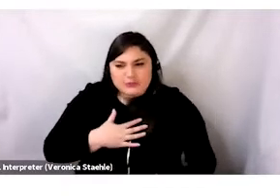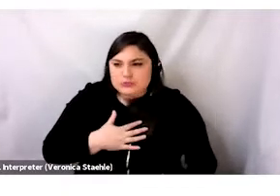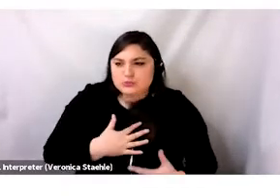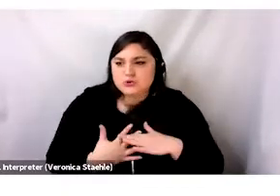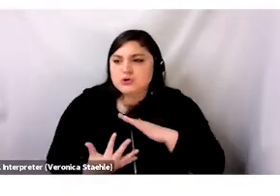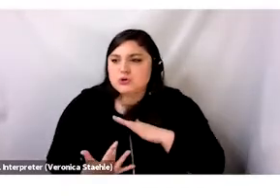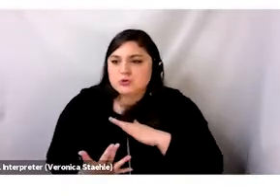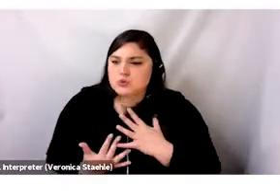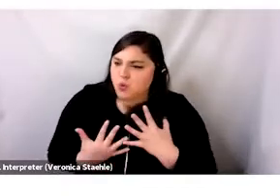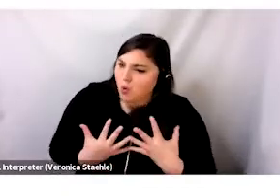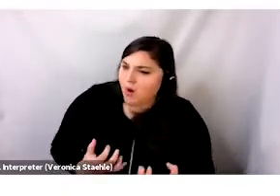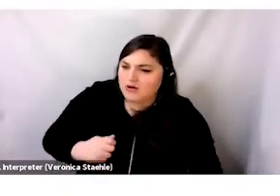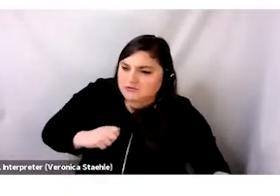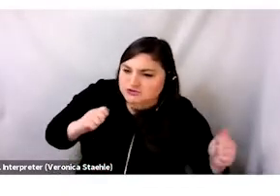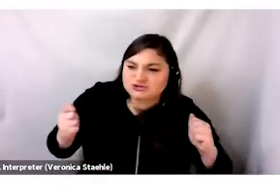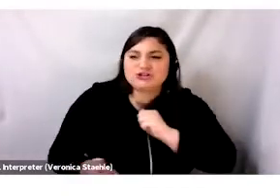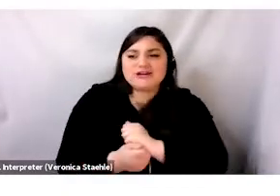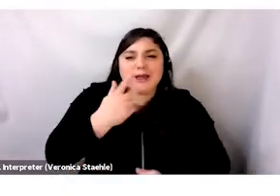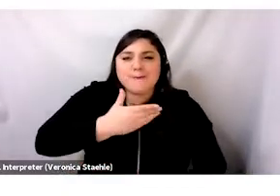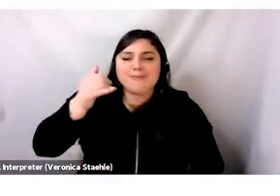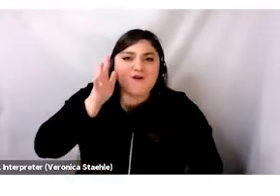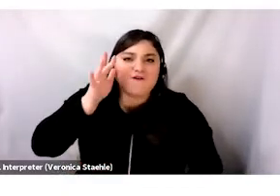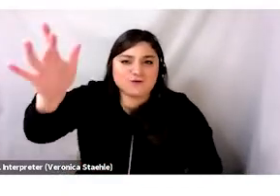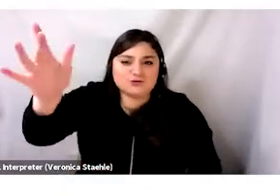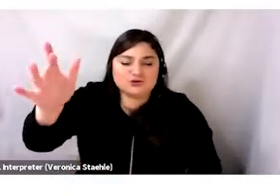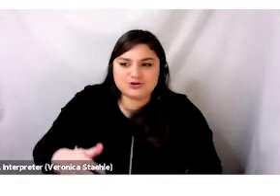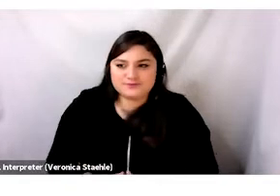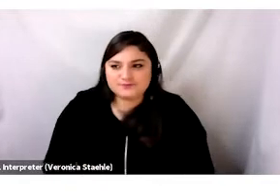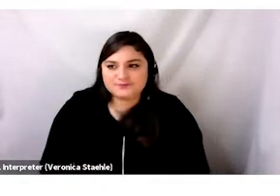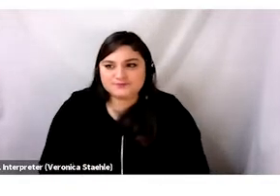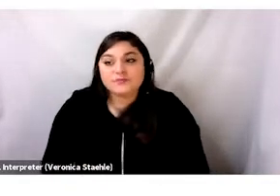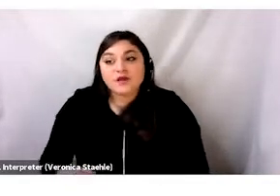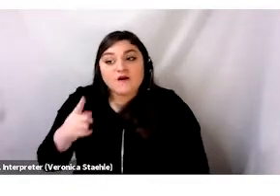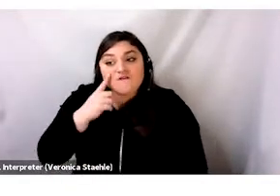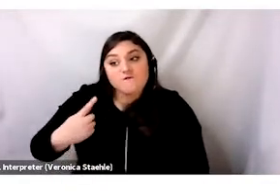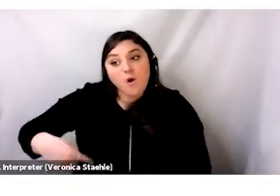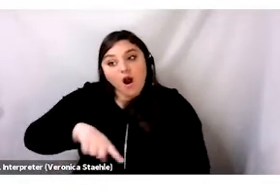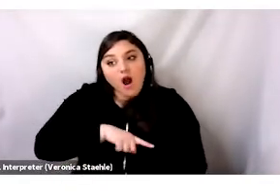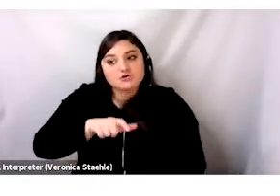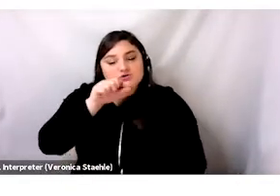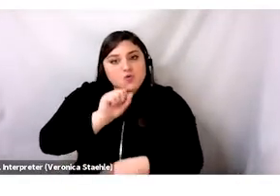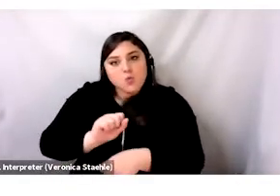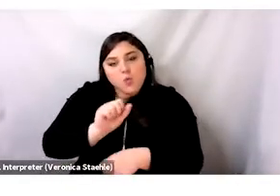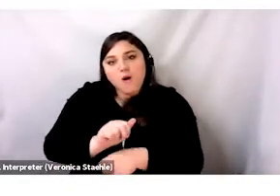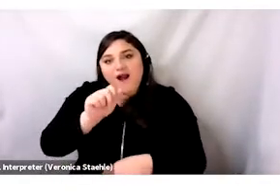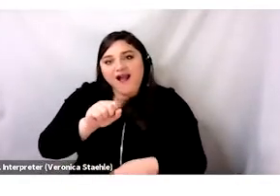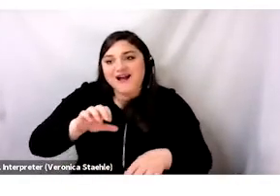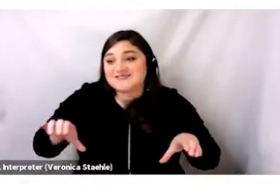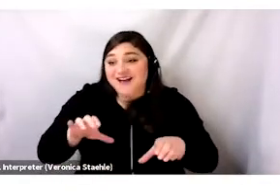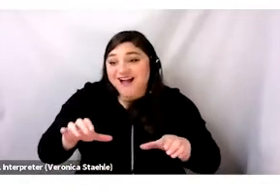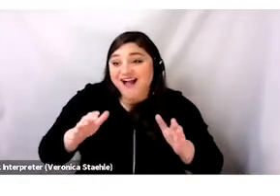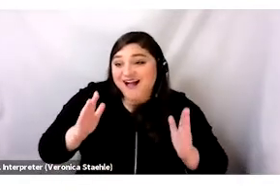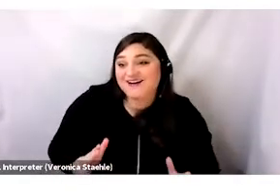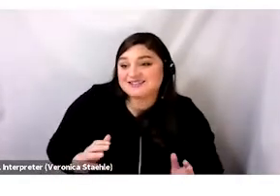us who um, work as activism or work as activists or take part in